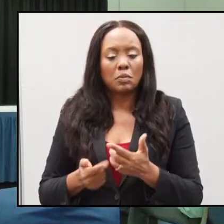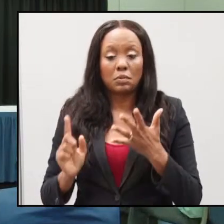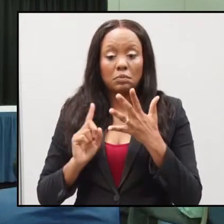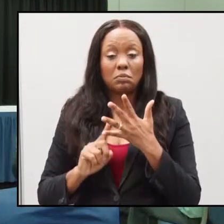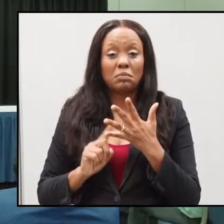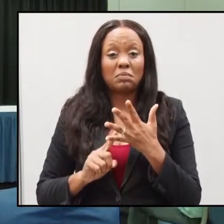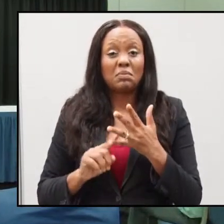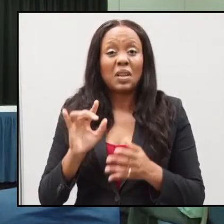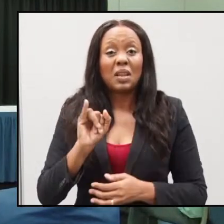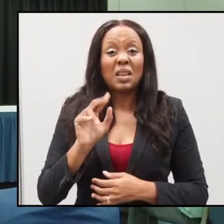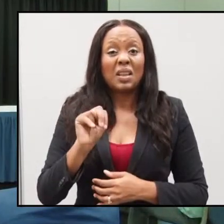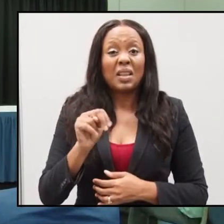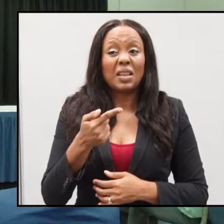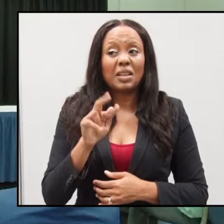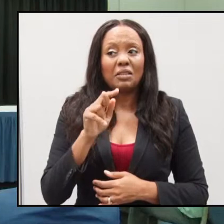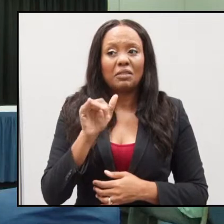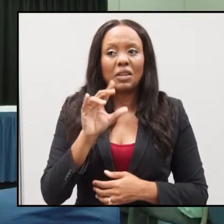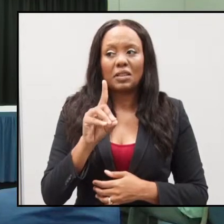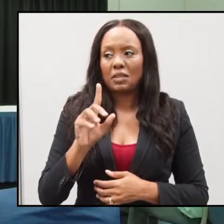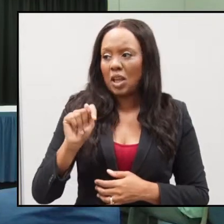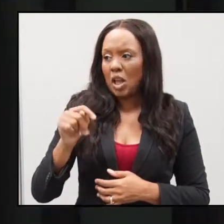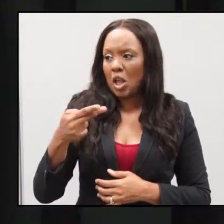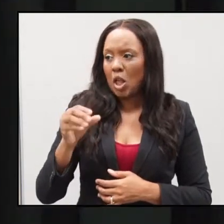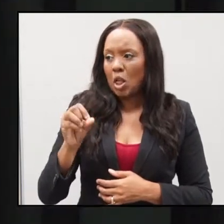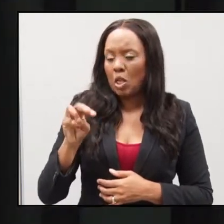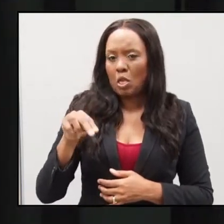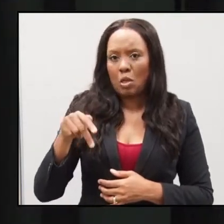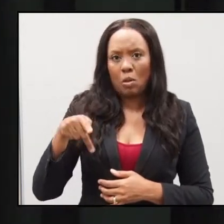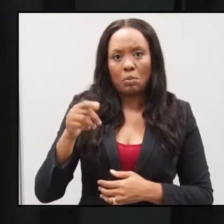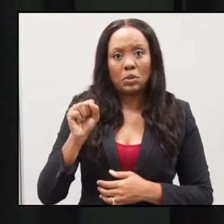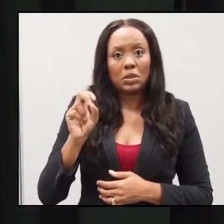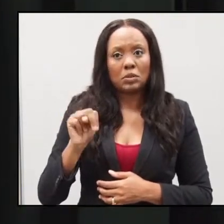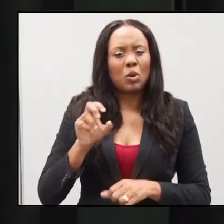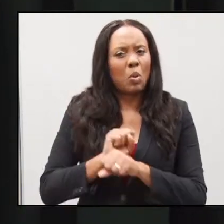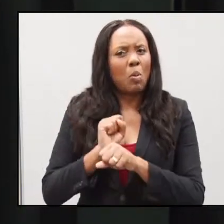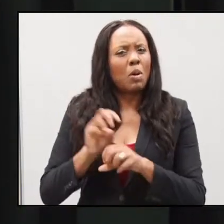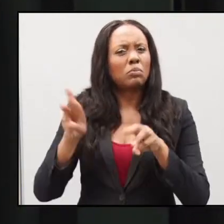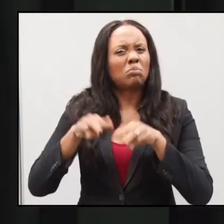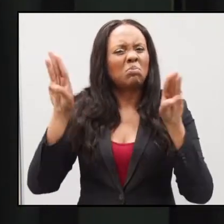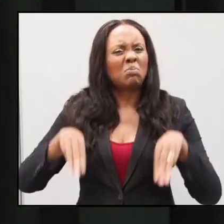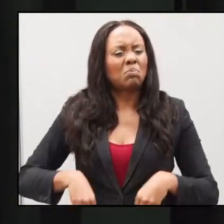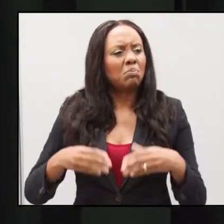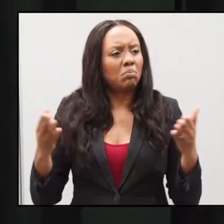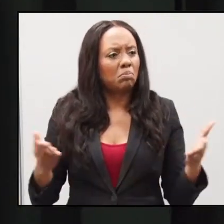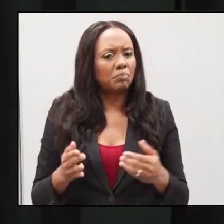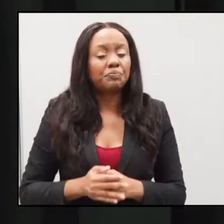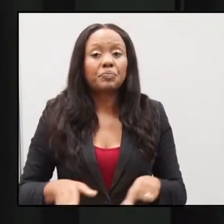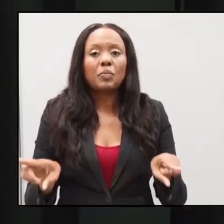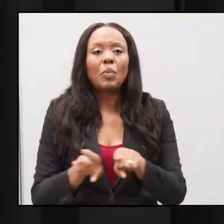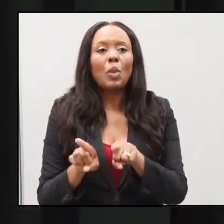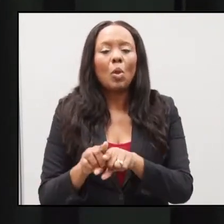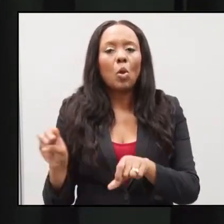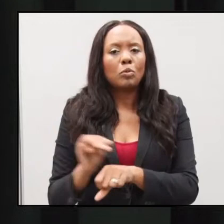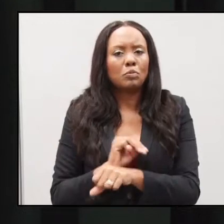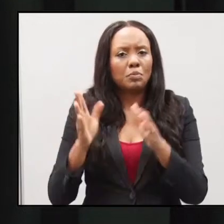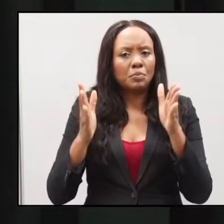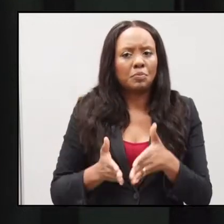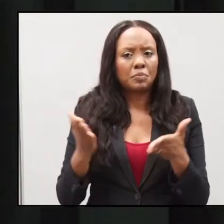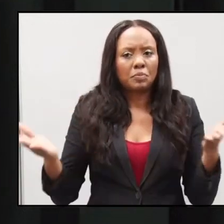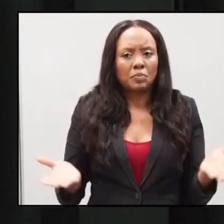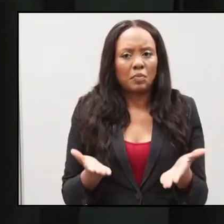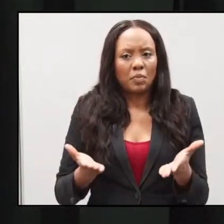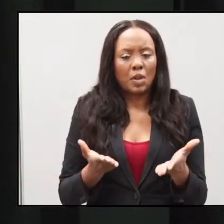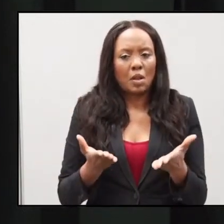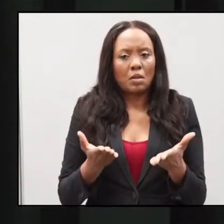Chief Archivist at the Barbados Archives Department. Now, I also wish to acknowledge Minister in the Prime Minister's Office, Division of Culture, the Honorable